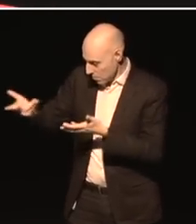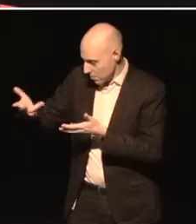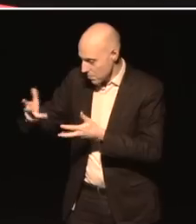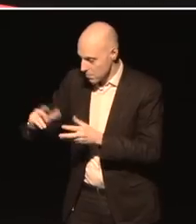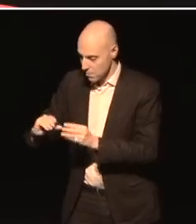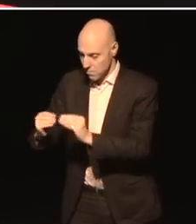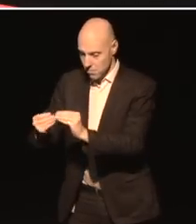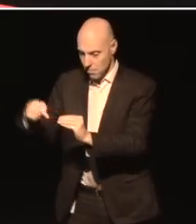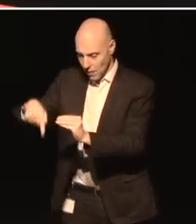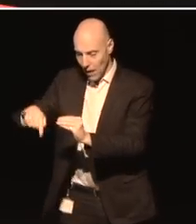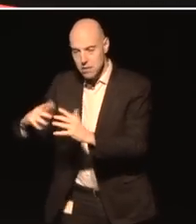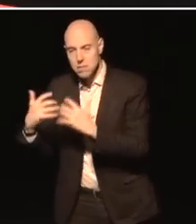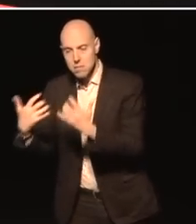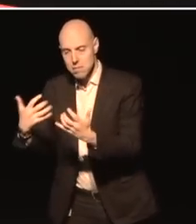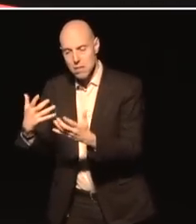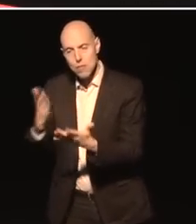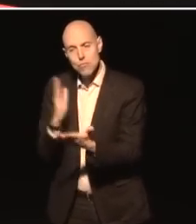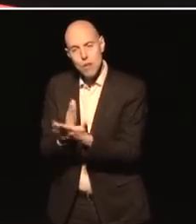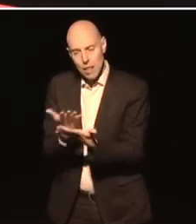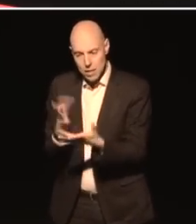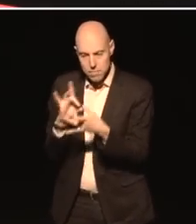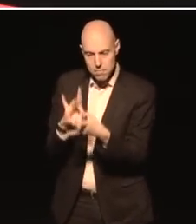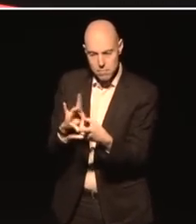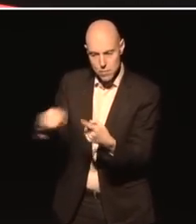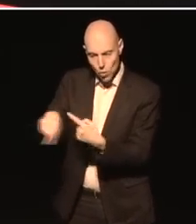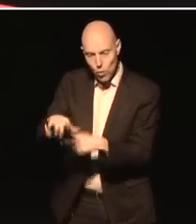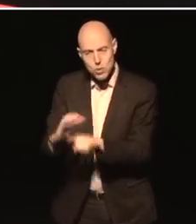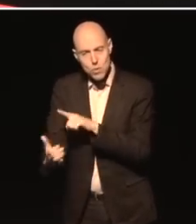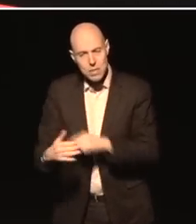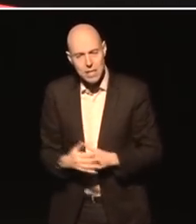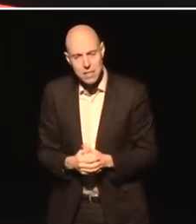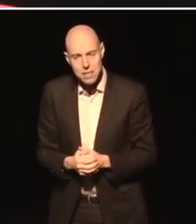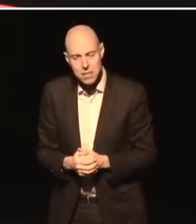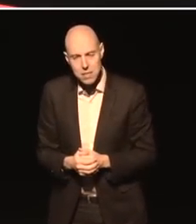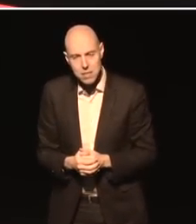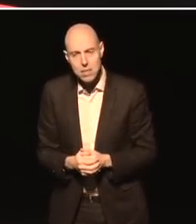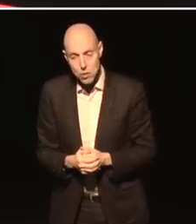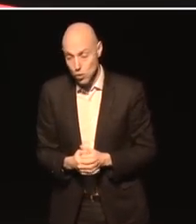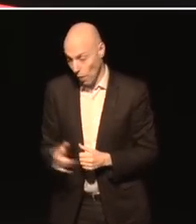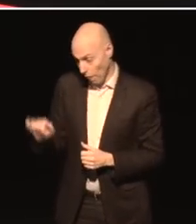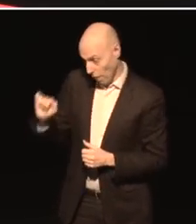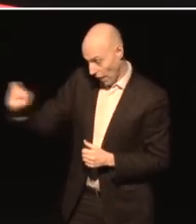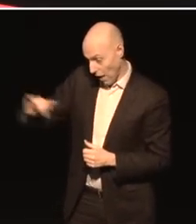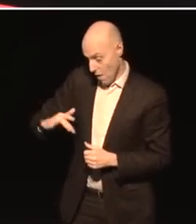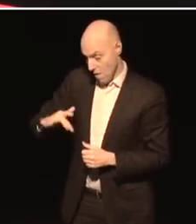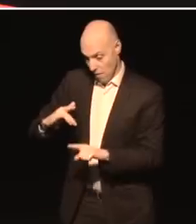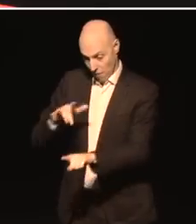of meaning and give significance to the communities so that they feel that they have an ownership of the